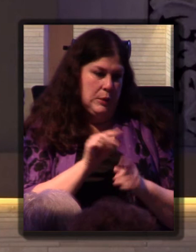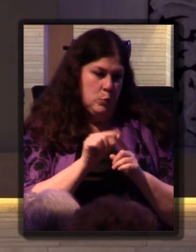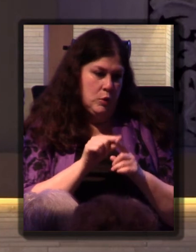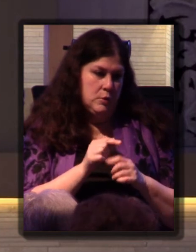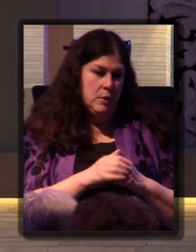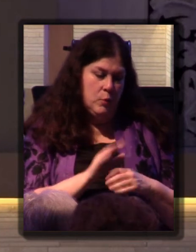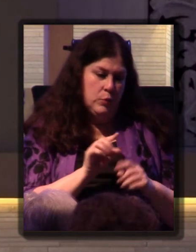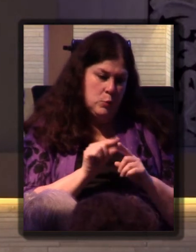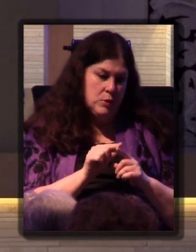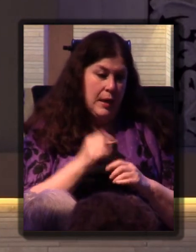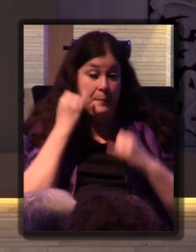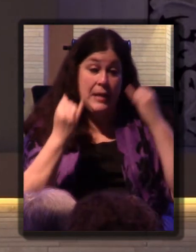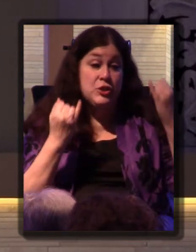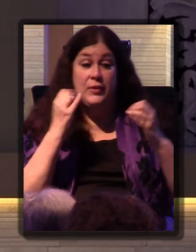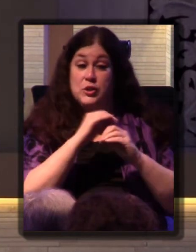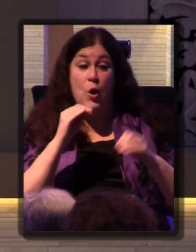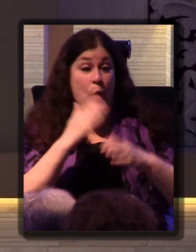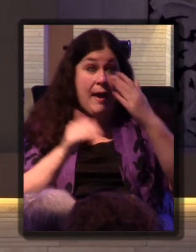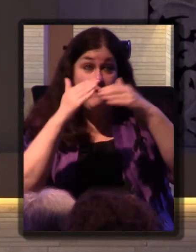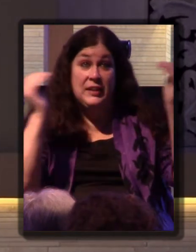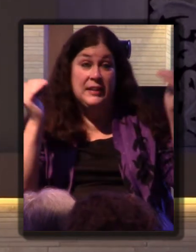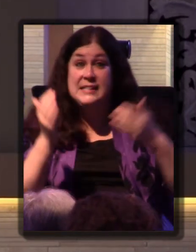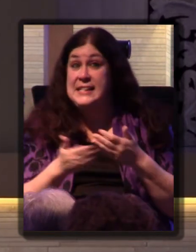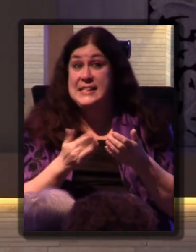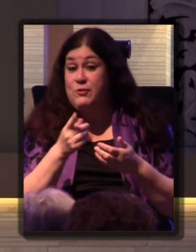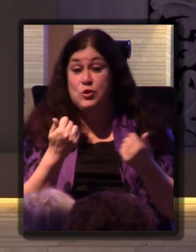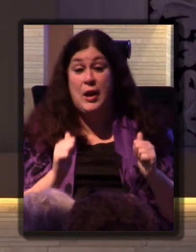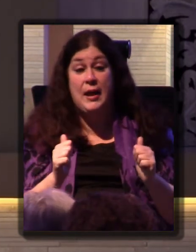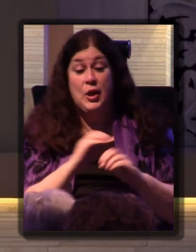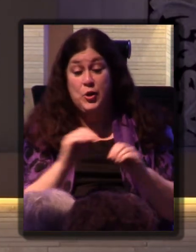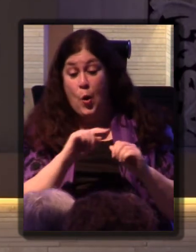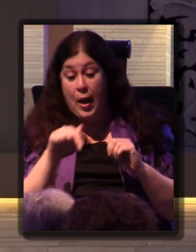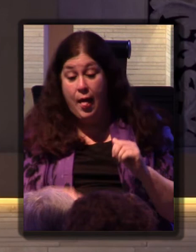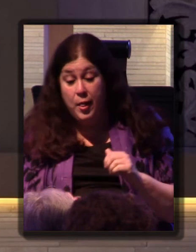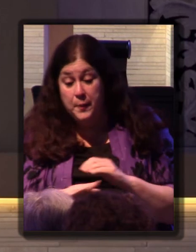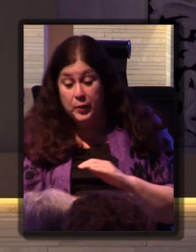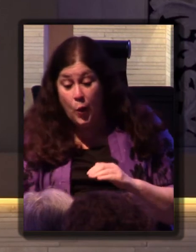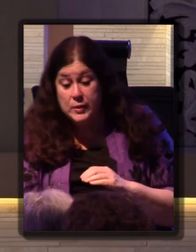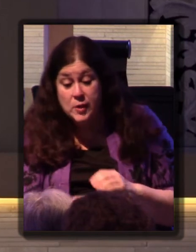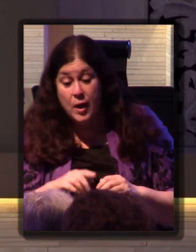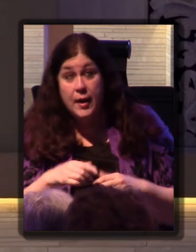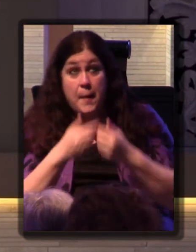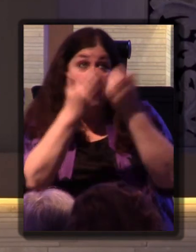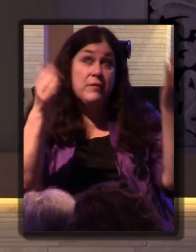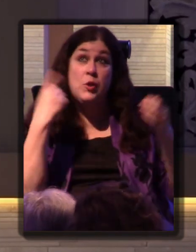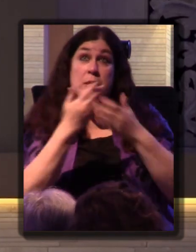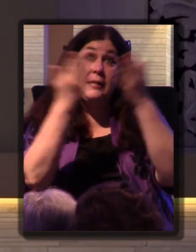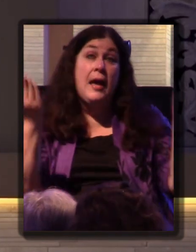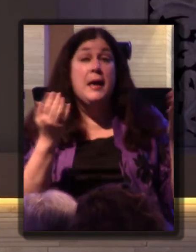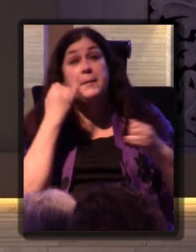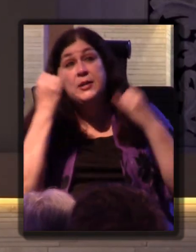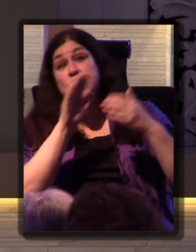You'll recognize these lyrics right away. Imagine there's no heaven. It's easy if you try. No hell below us, above us, only